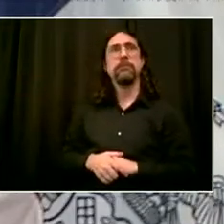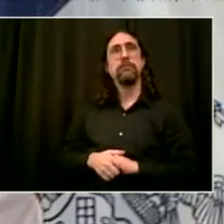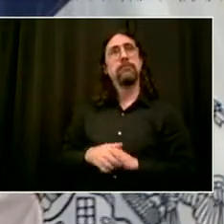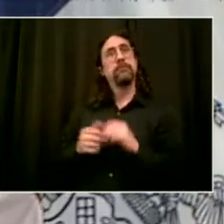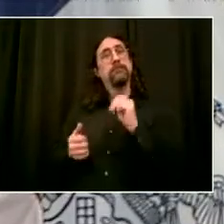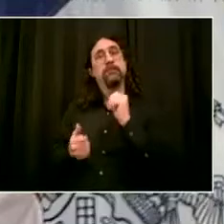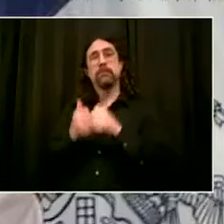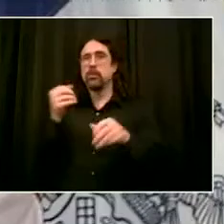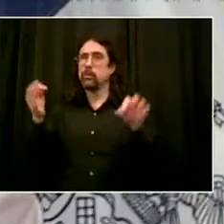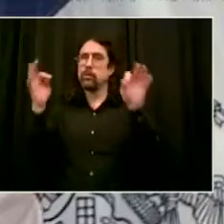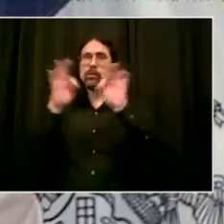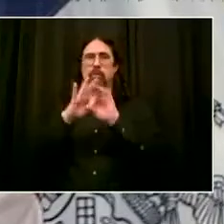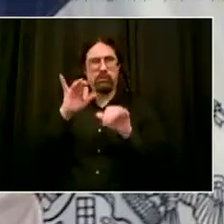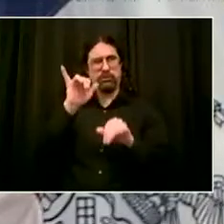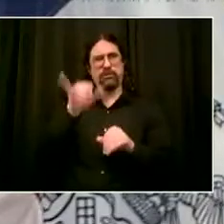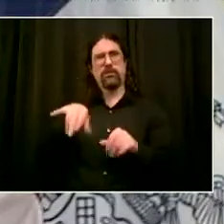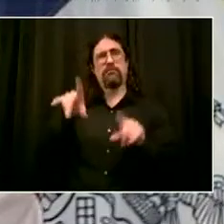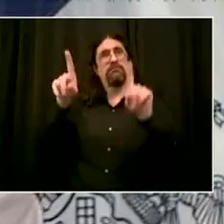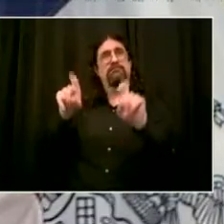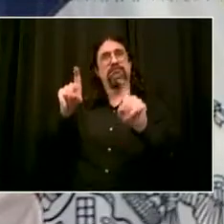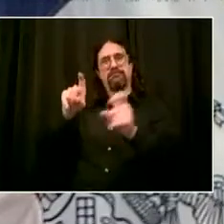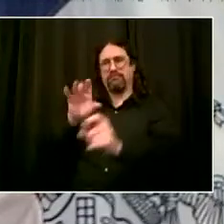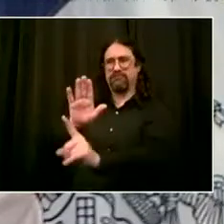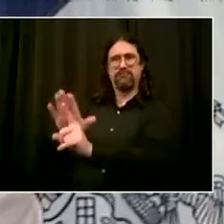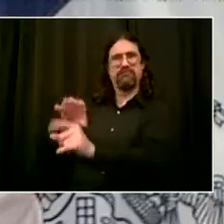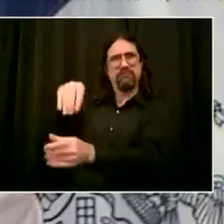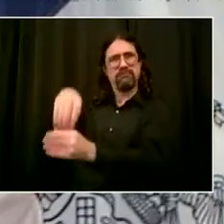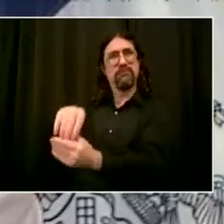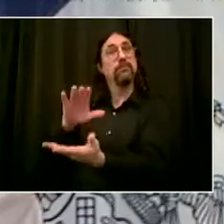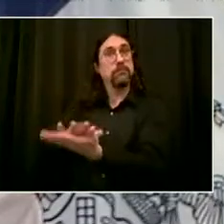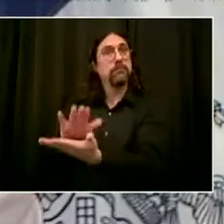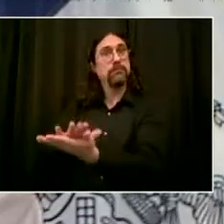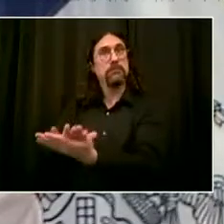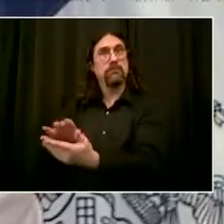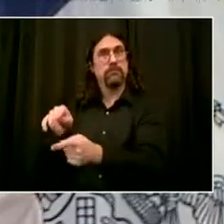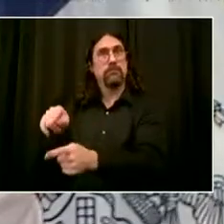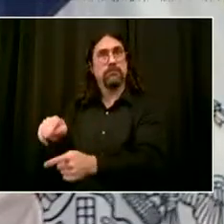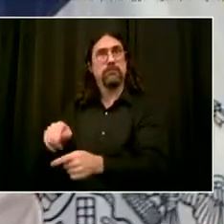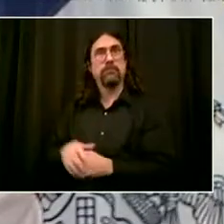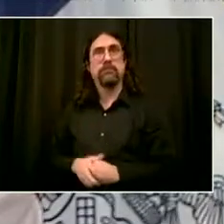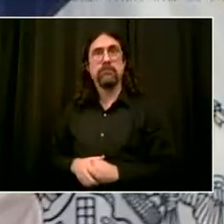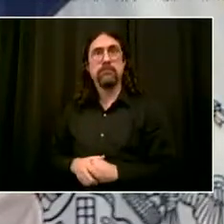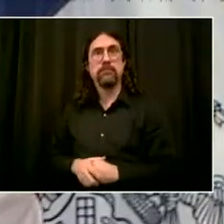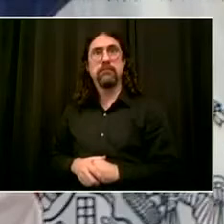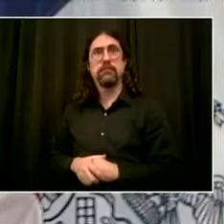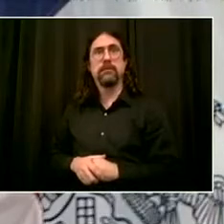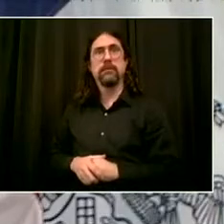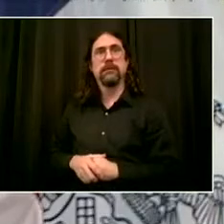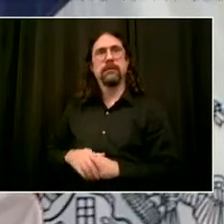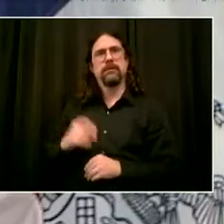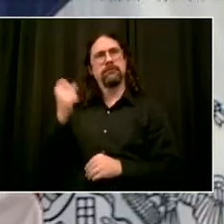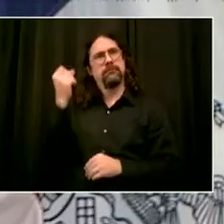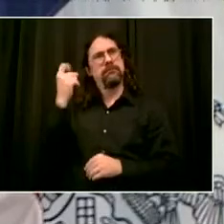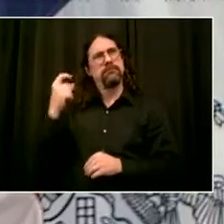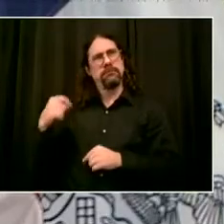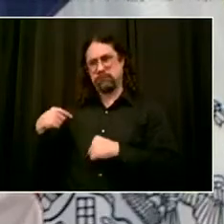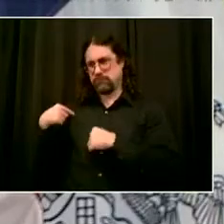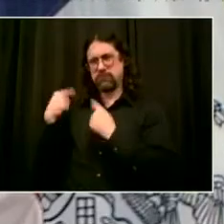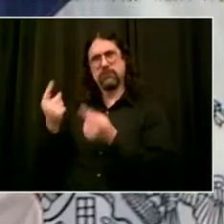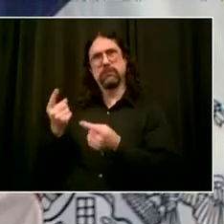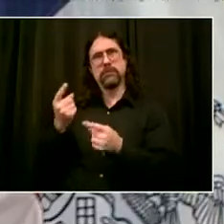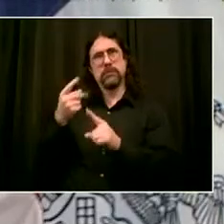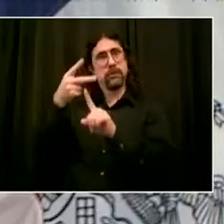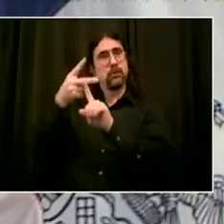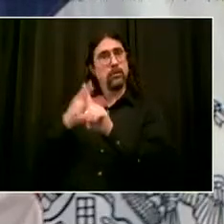whole approach was working and working very well we're going to now build upon that intensify it and make sure that there's testing